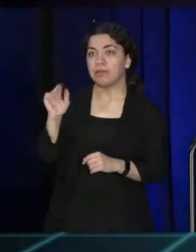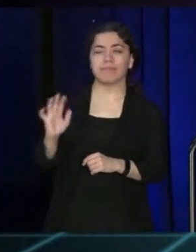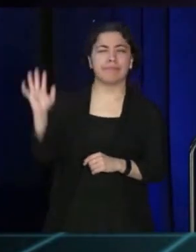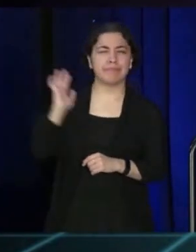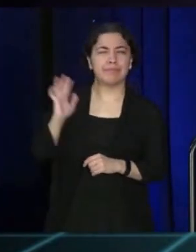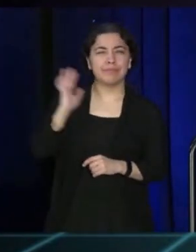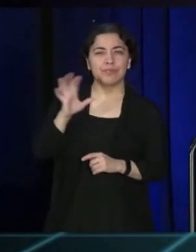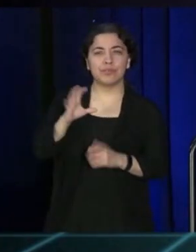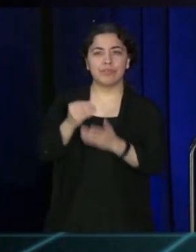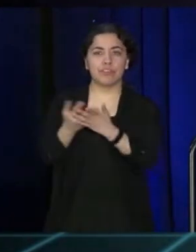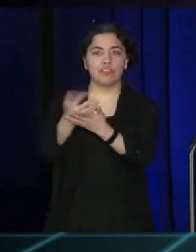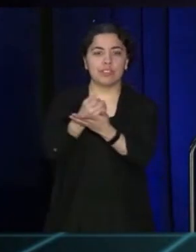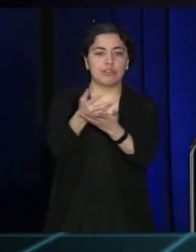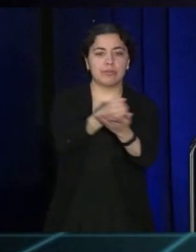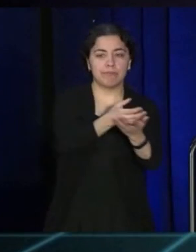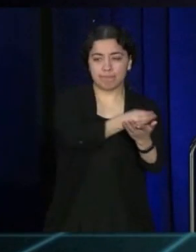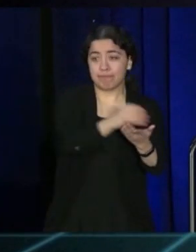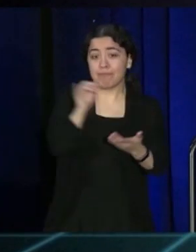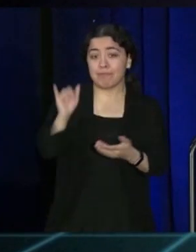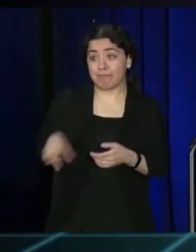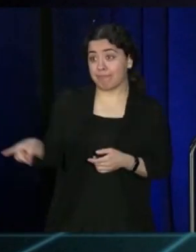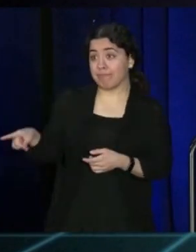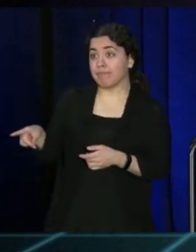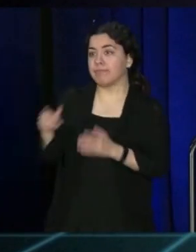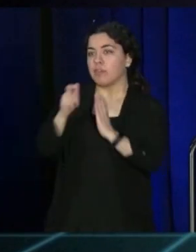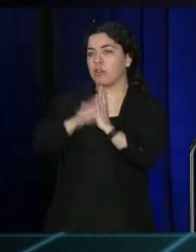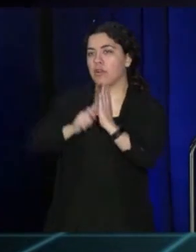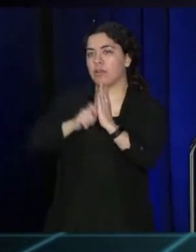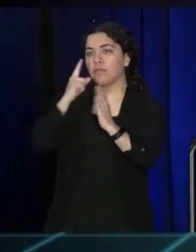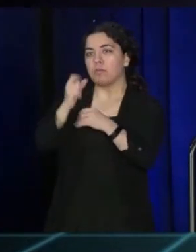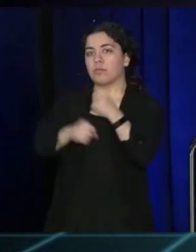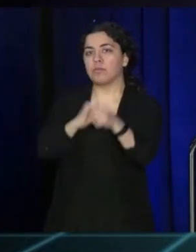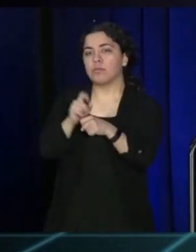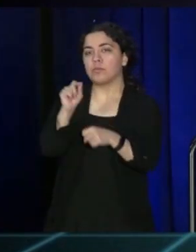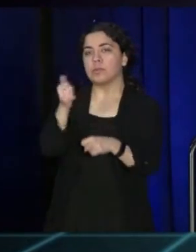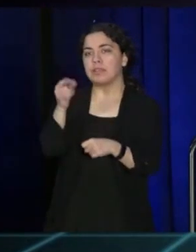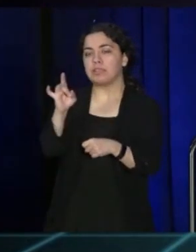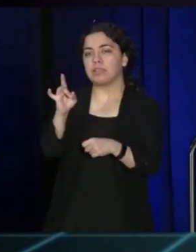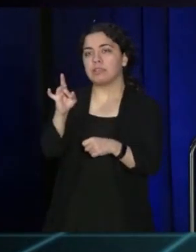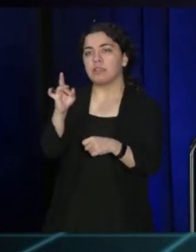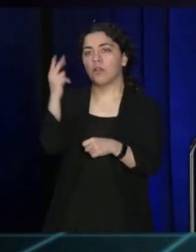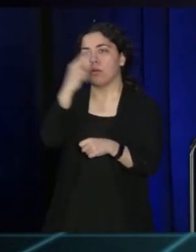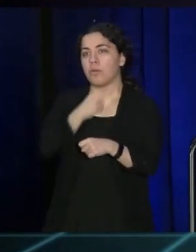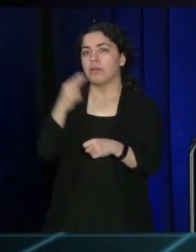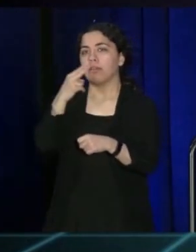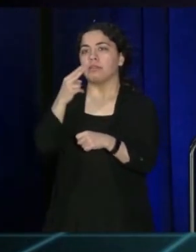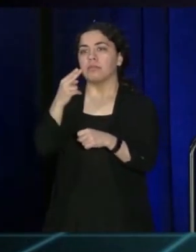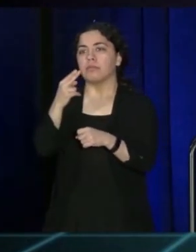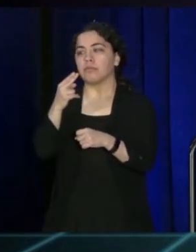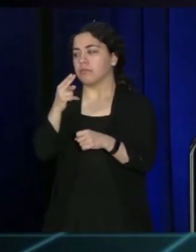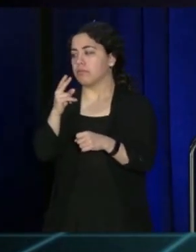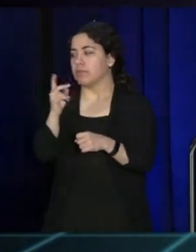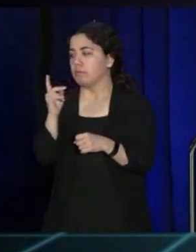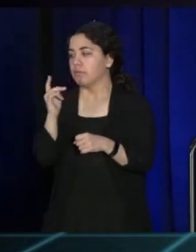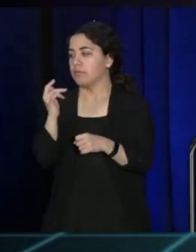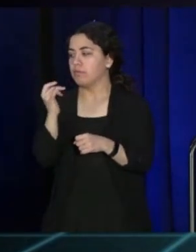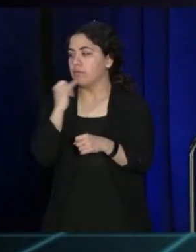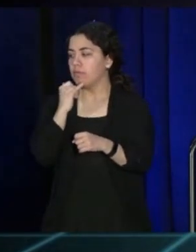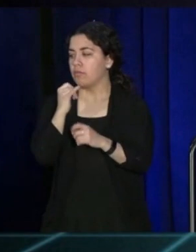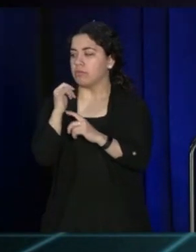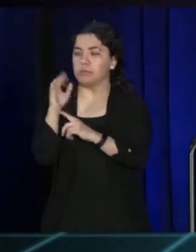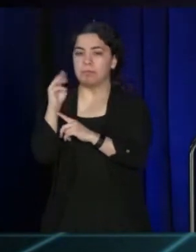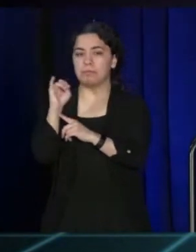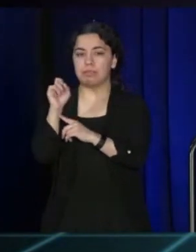their fundraising. And so this is the article for the 2018 Hawaii False Missile Alert. You may remember that. That was kind of